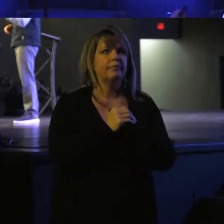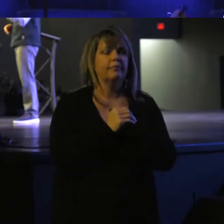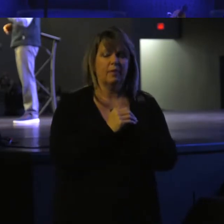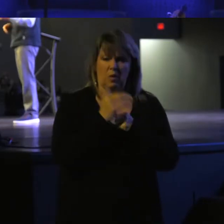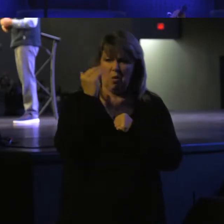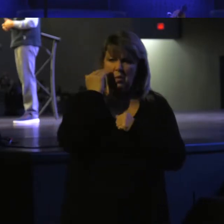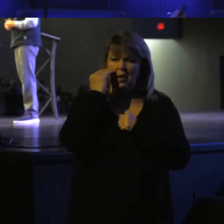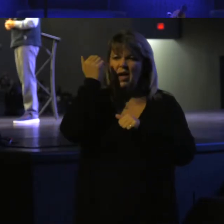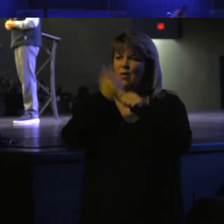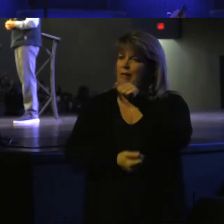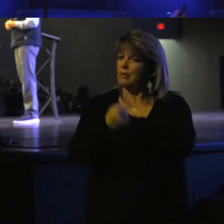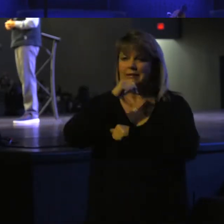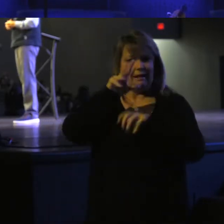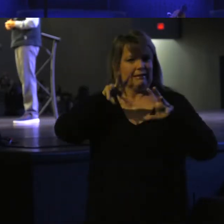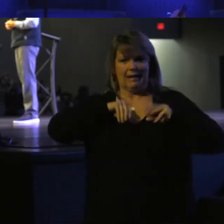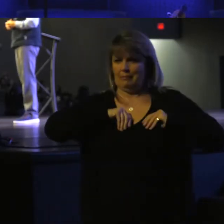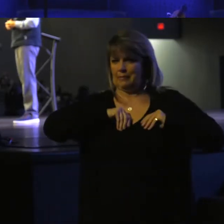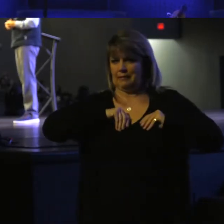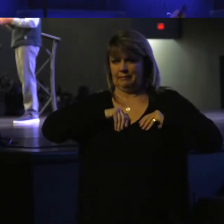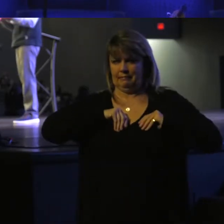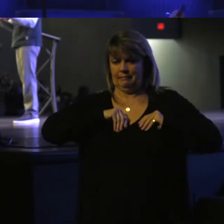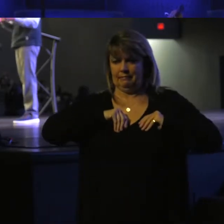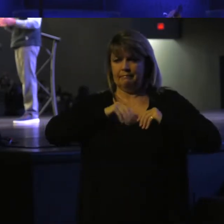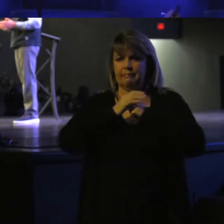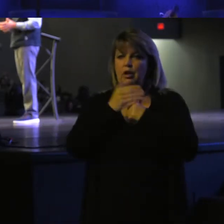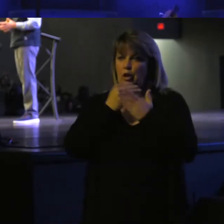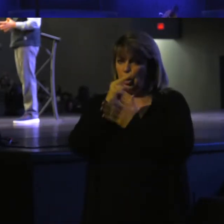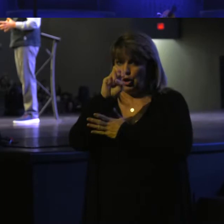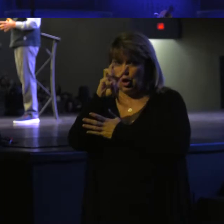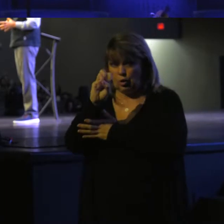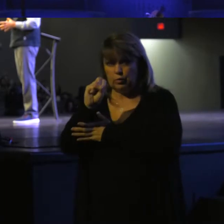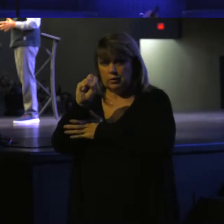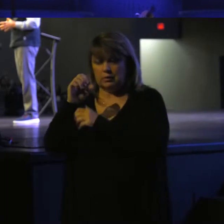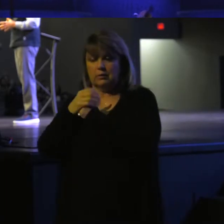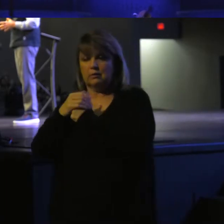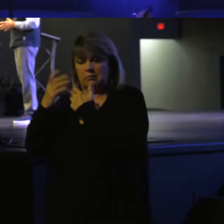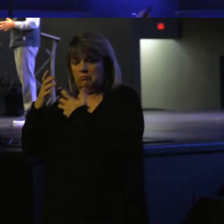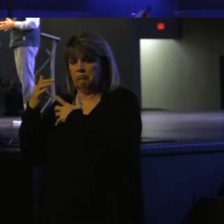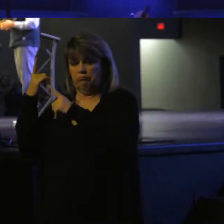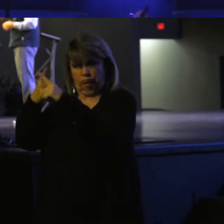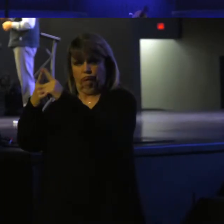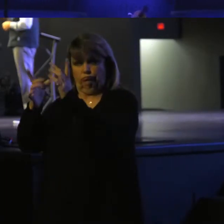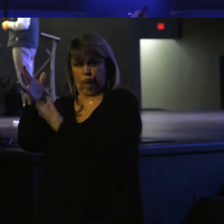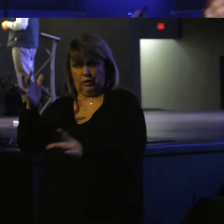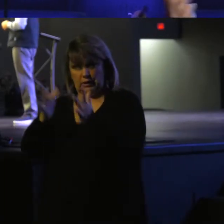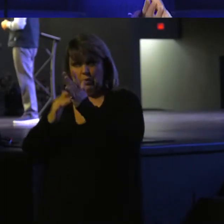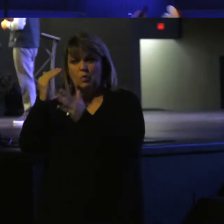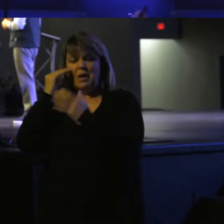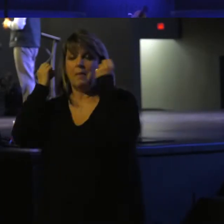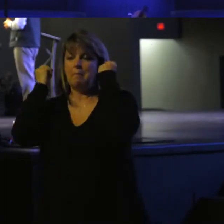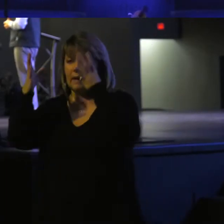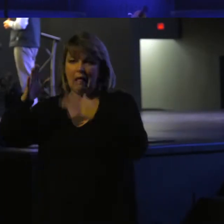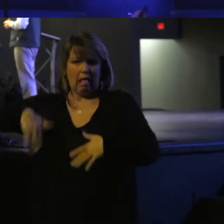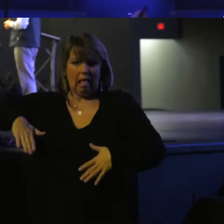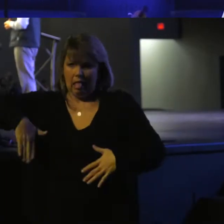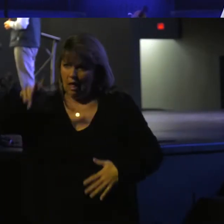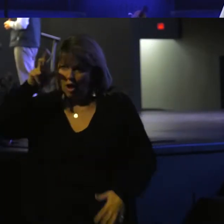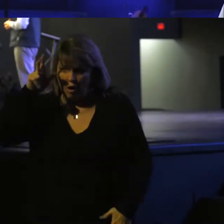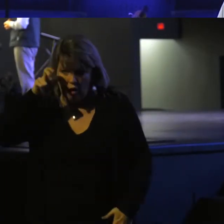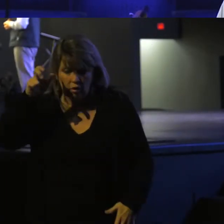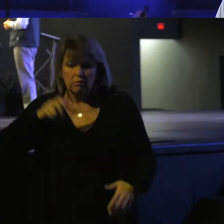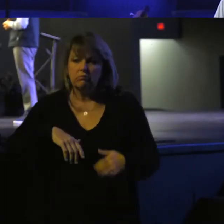We know that everyone has not accepted the good news about Jesus. In fact, we know that many have not even heard